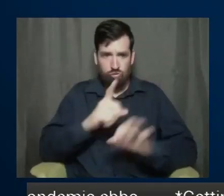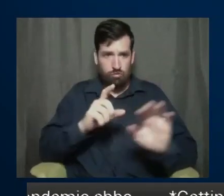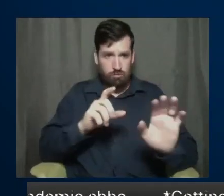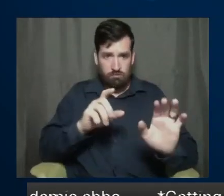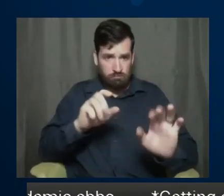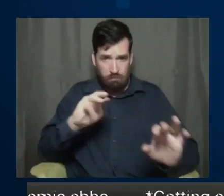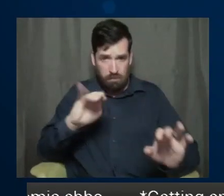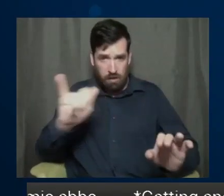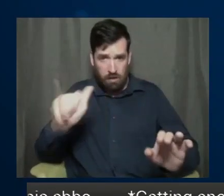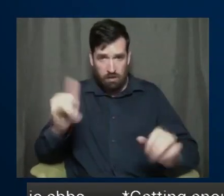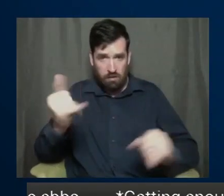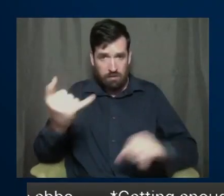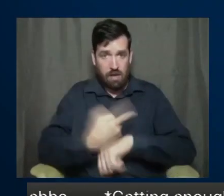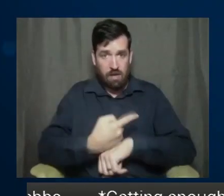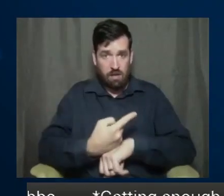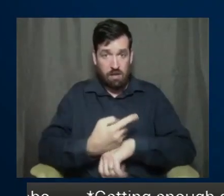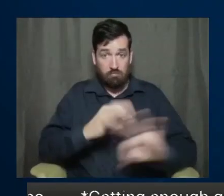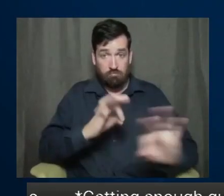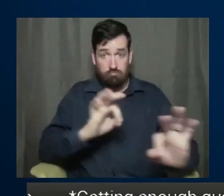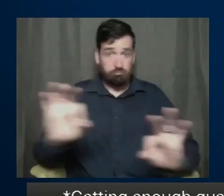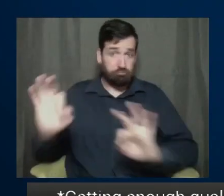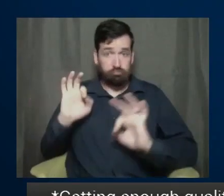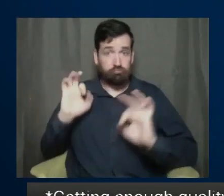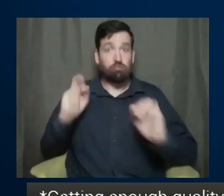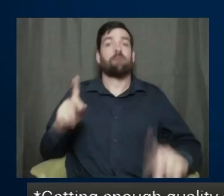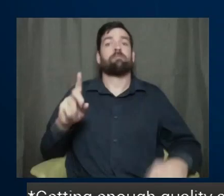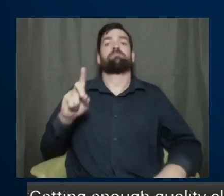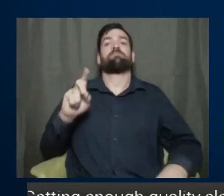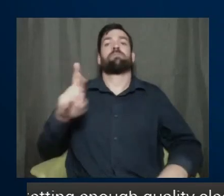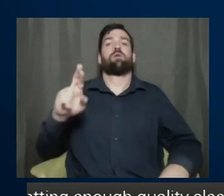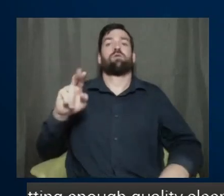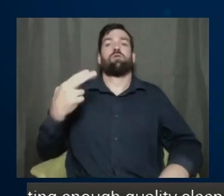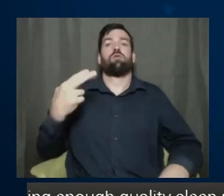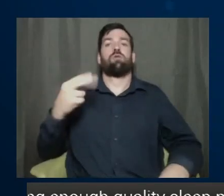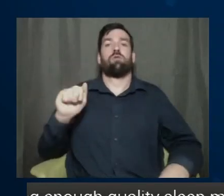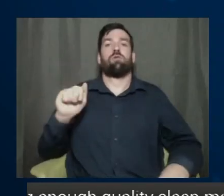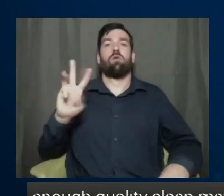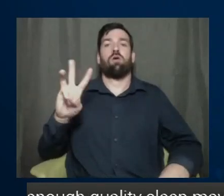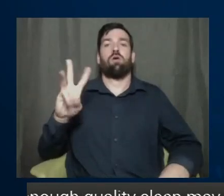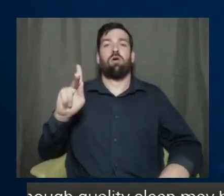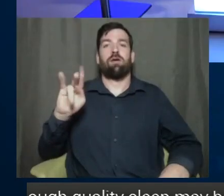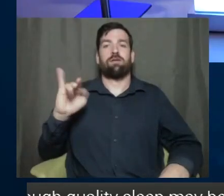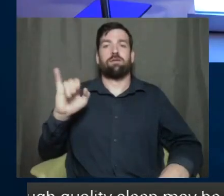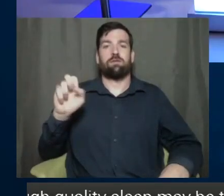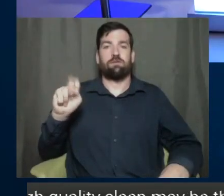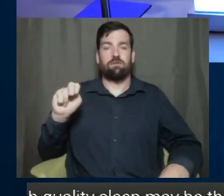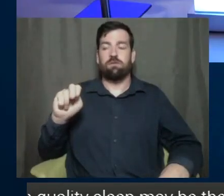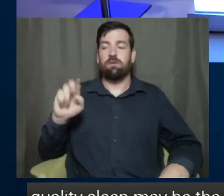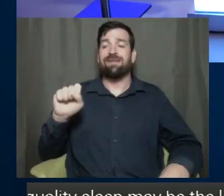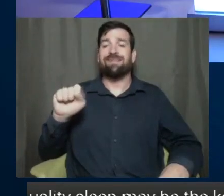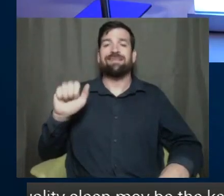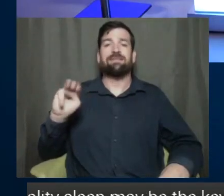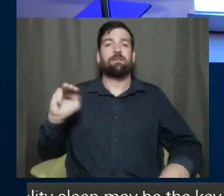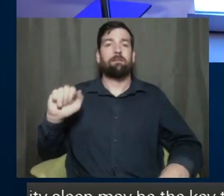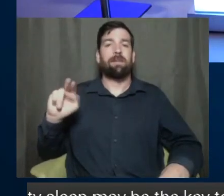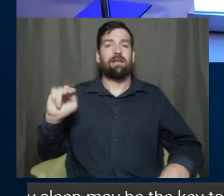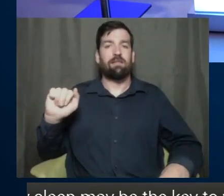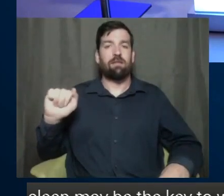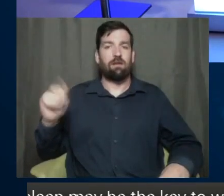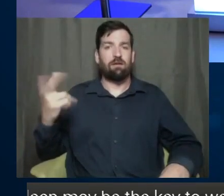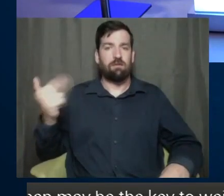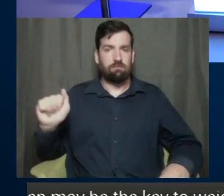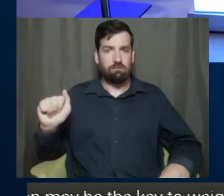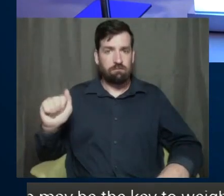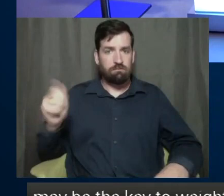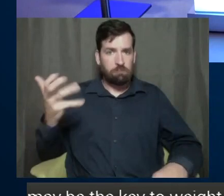today. We good? Okay, Dr. Hawkinson, Samantha has a question. She wants to know if I could ask you if we